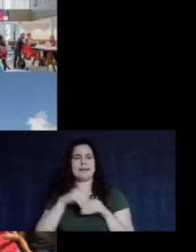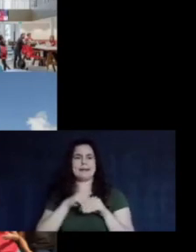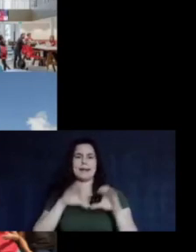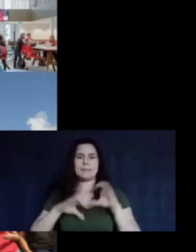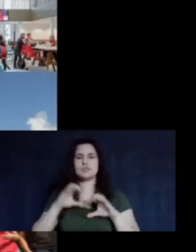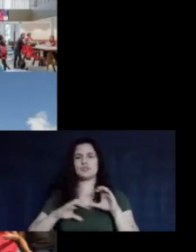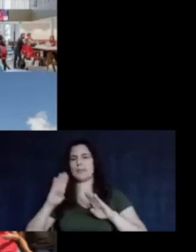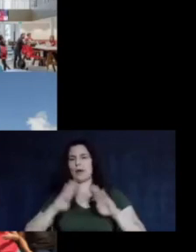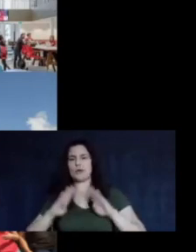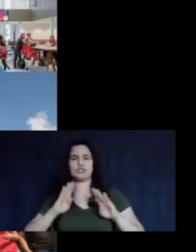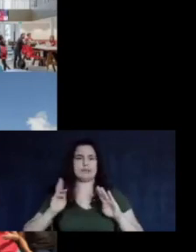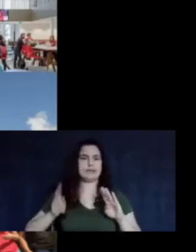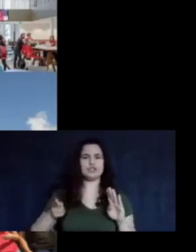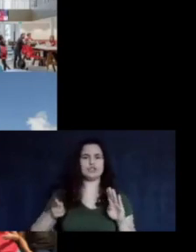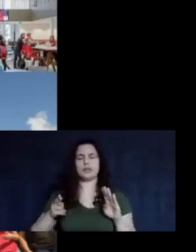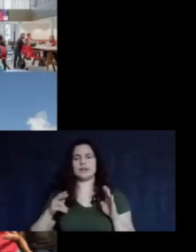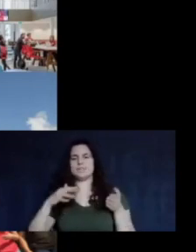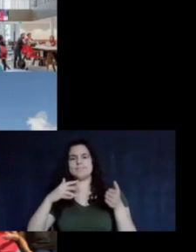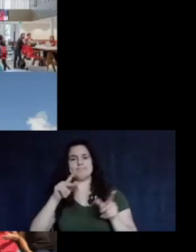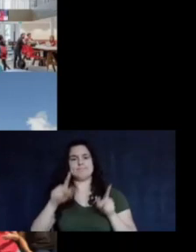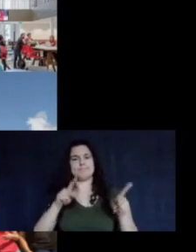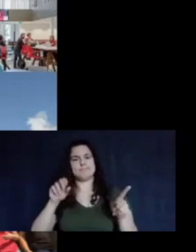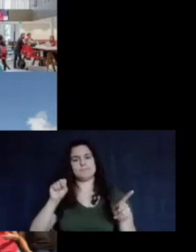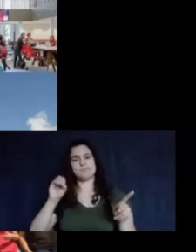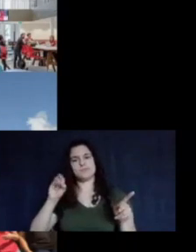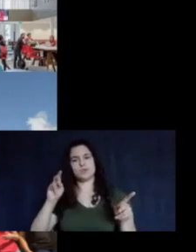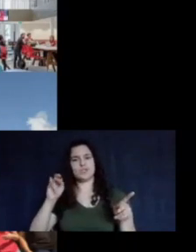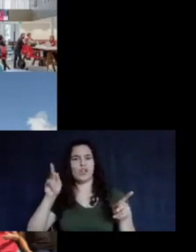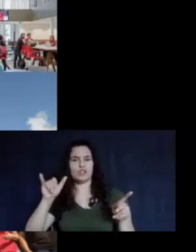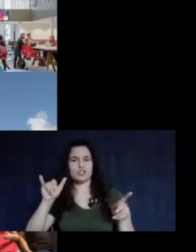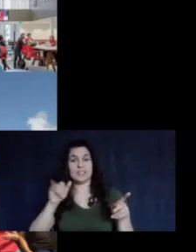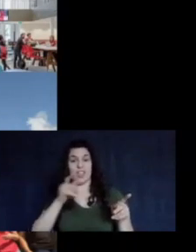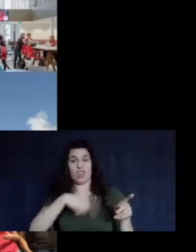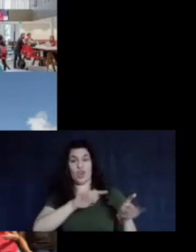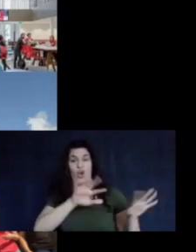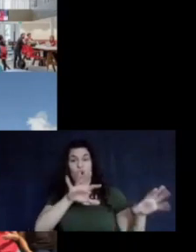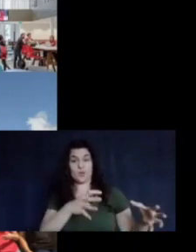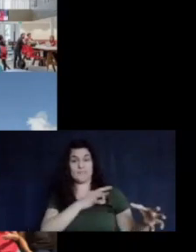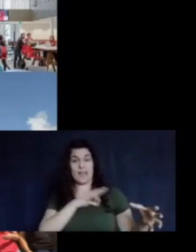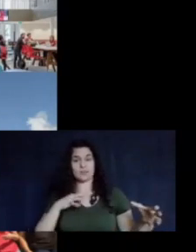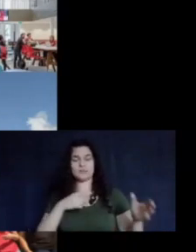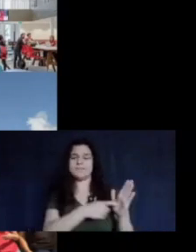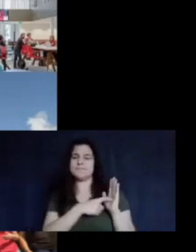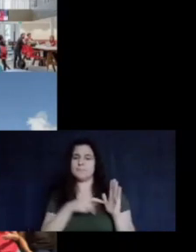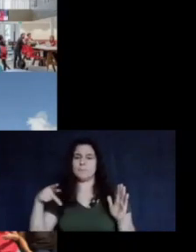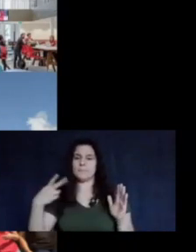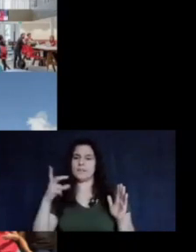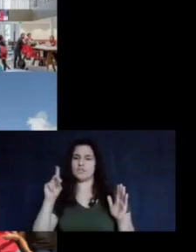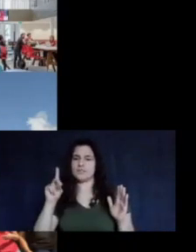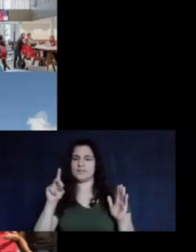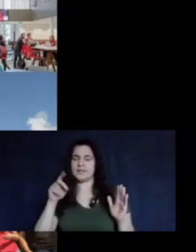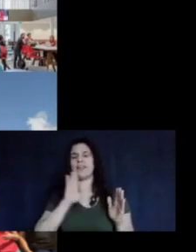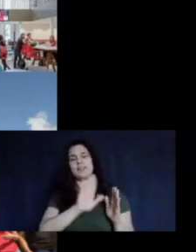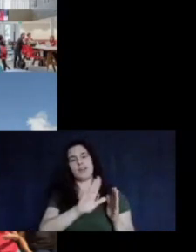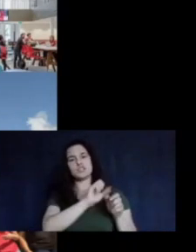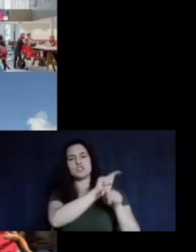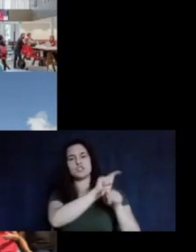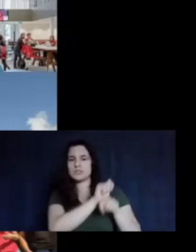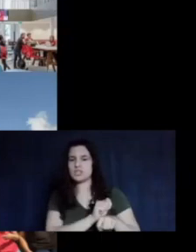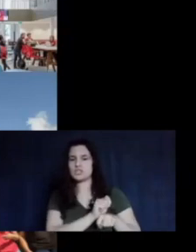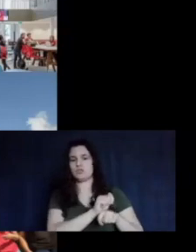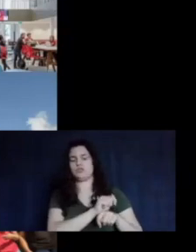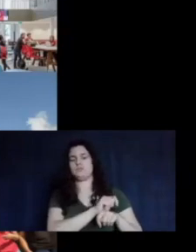biology, sociology, most of those faculty are going to have PhDs and they do a traditional dissertation.